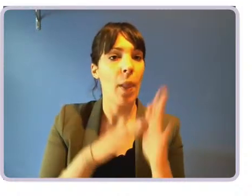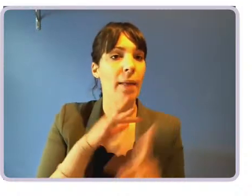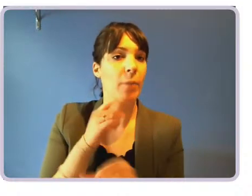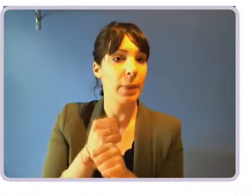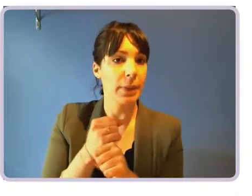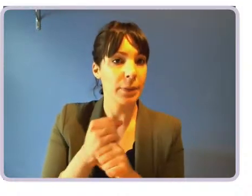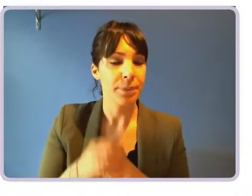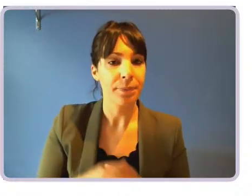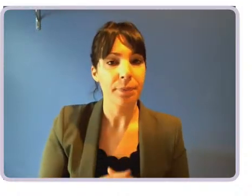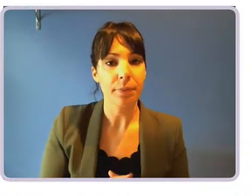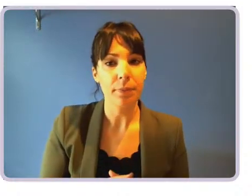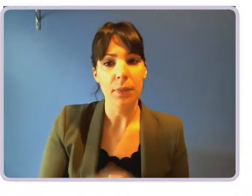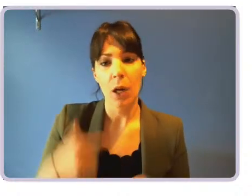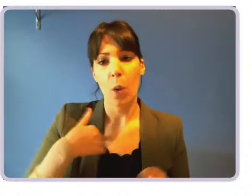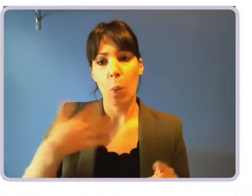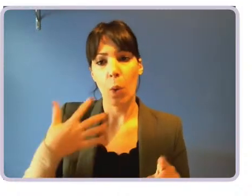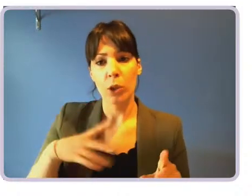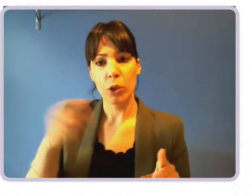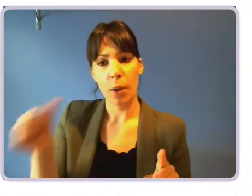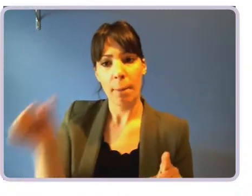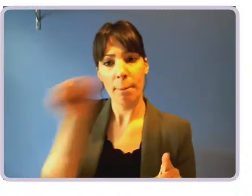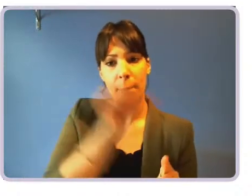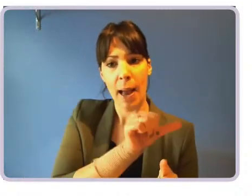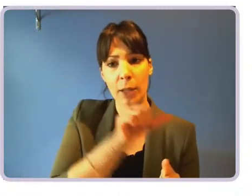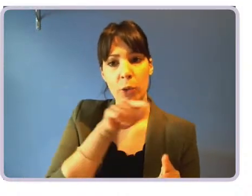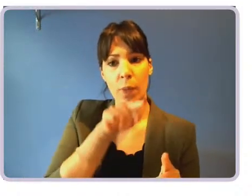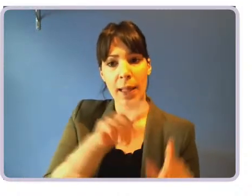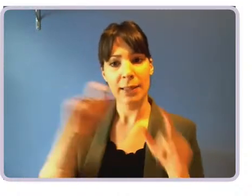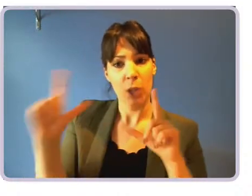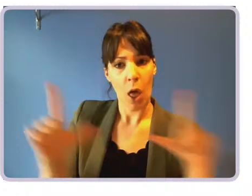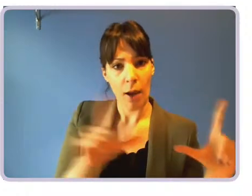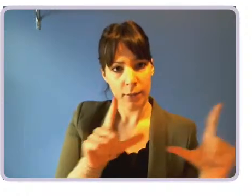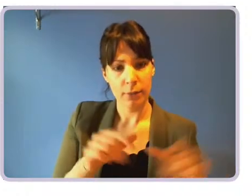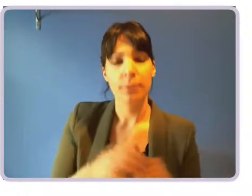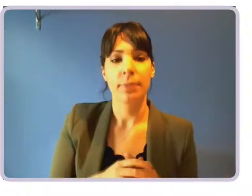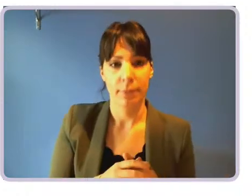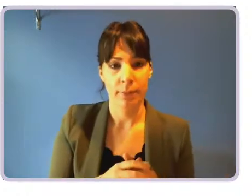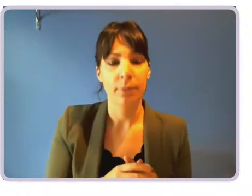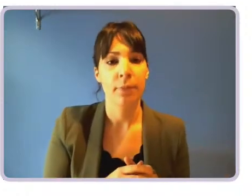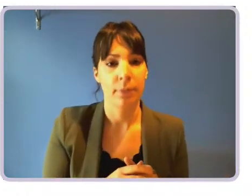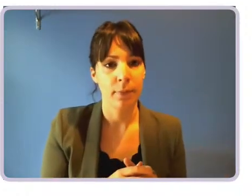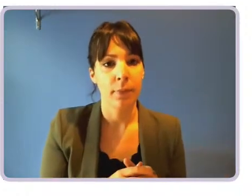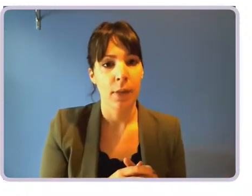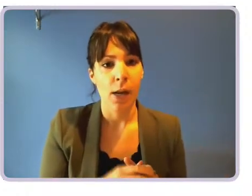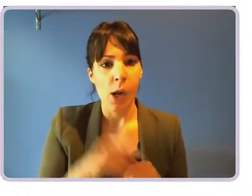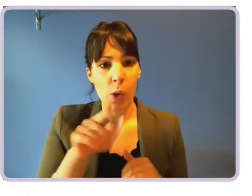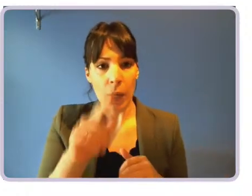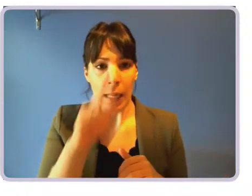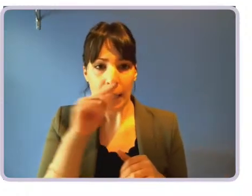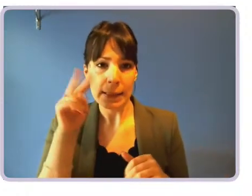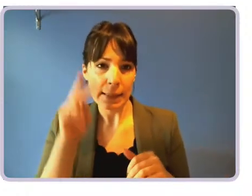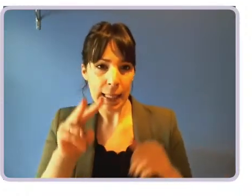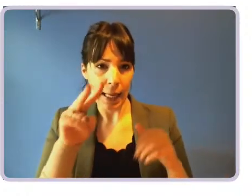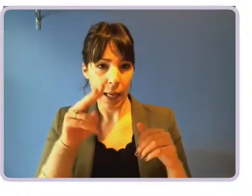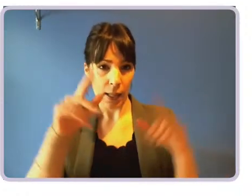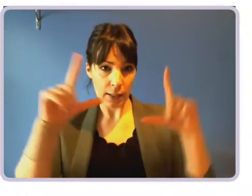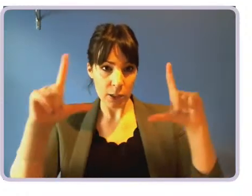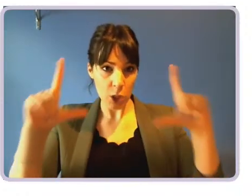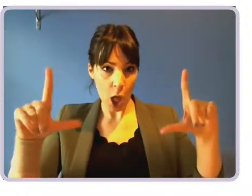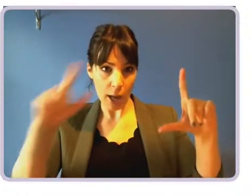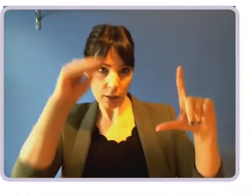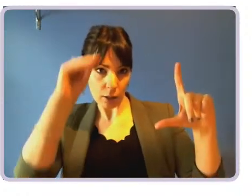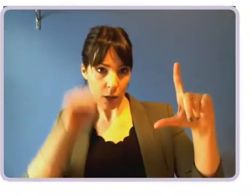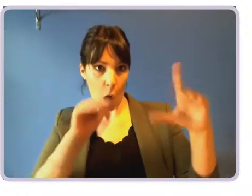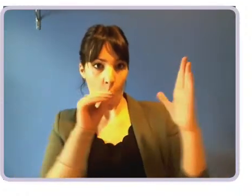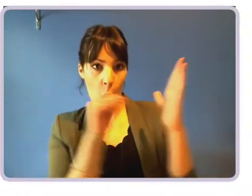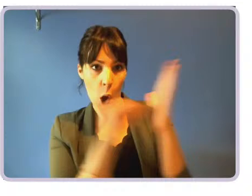slide. I would like to say the devil's in the detail, the footnotes. So this one requires services